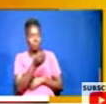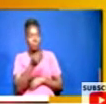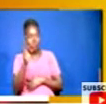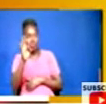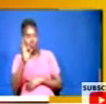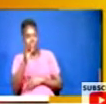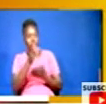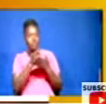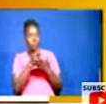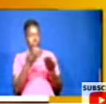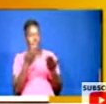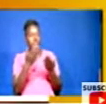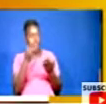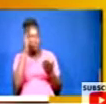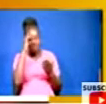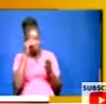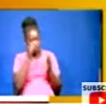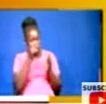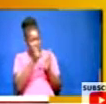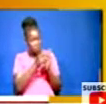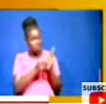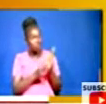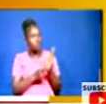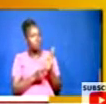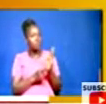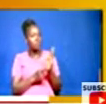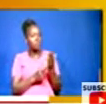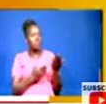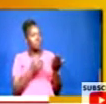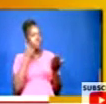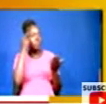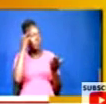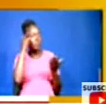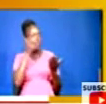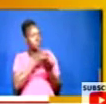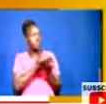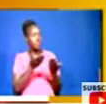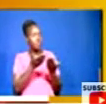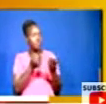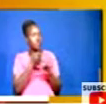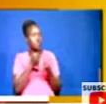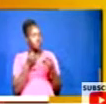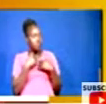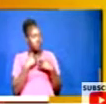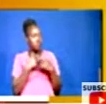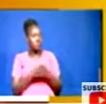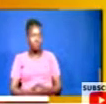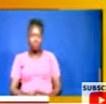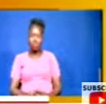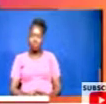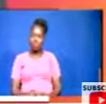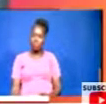of blacklisting are off that list. How do you think this will have an impact in the credit market?